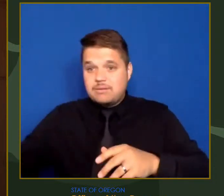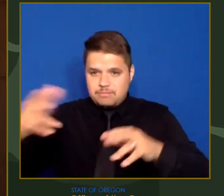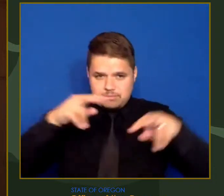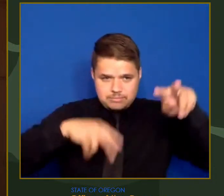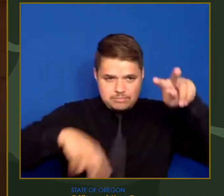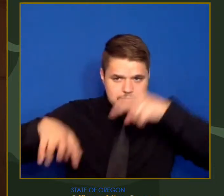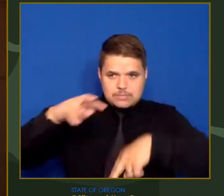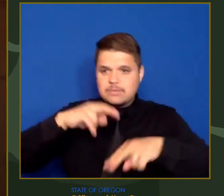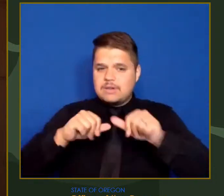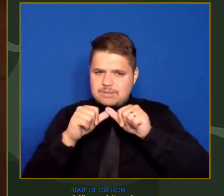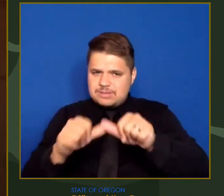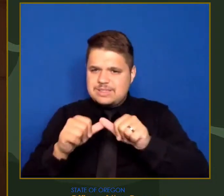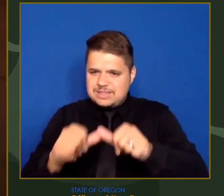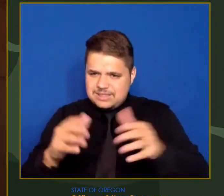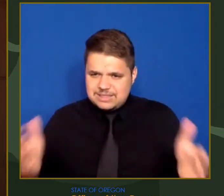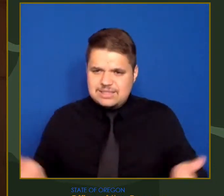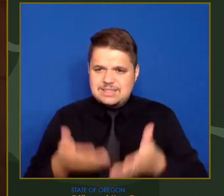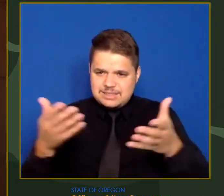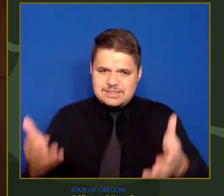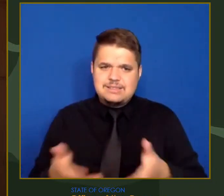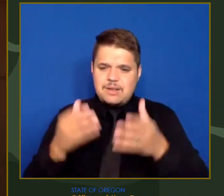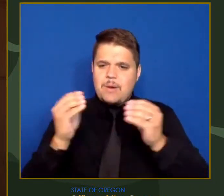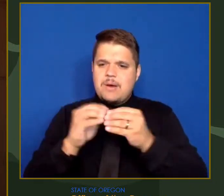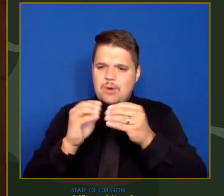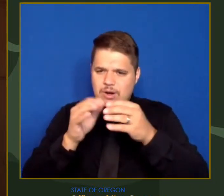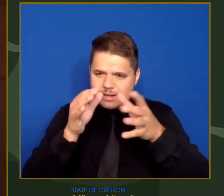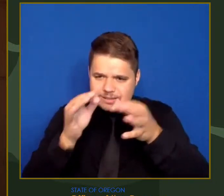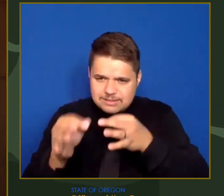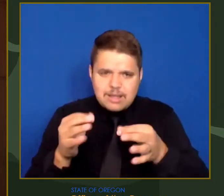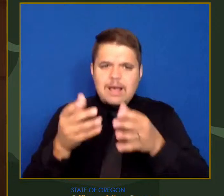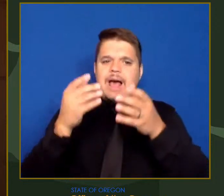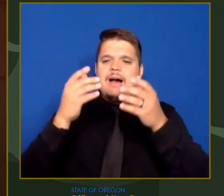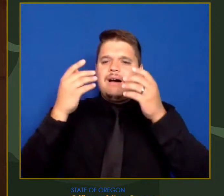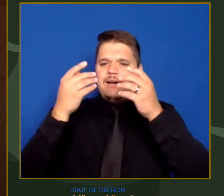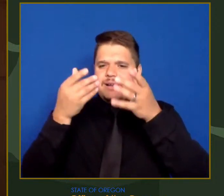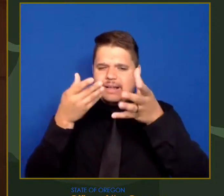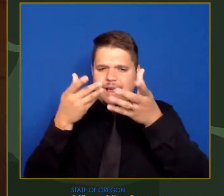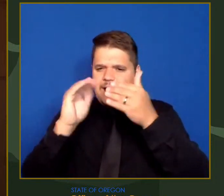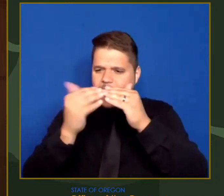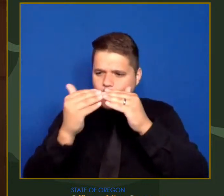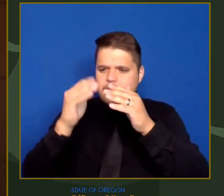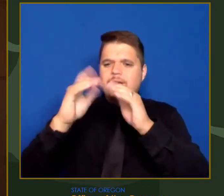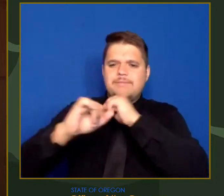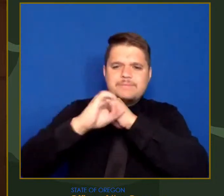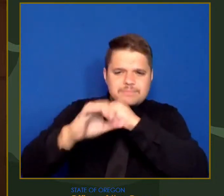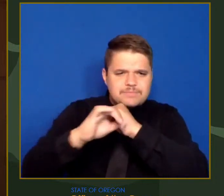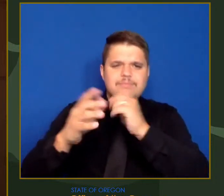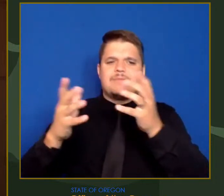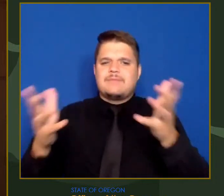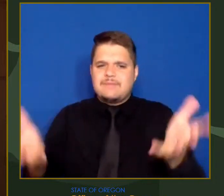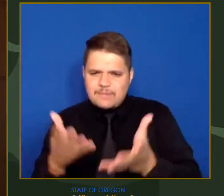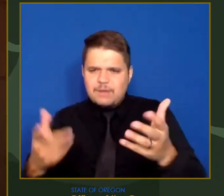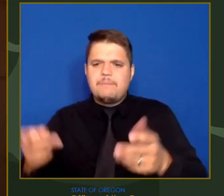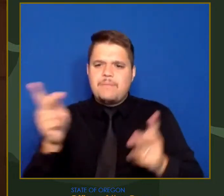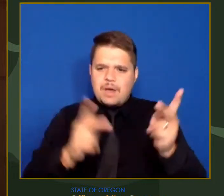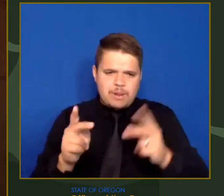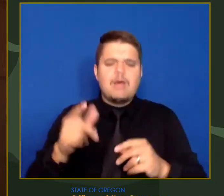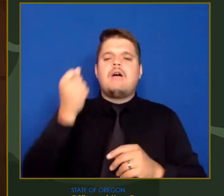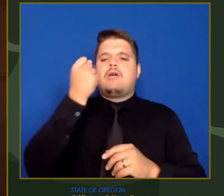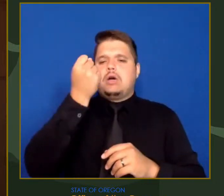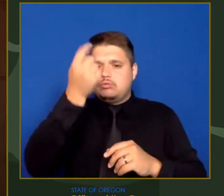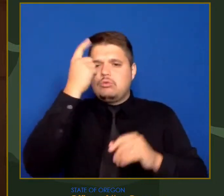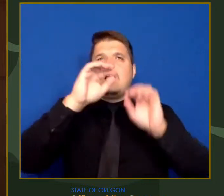our communication and education and information efforts to encourage Oregonians to get vaccinated. We're